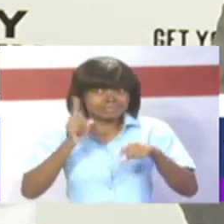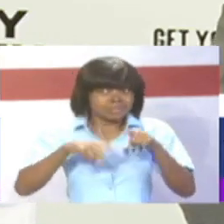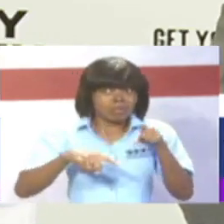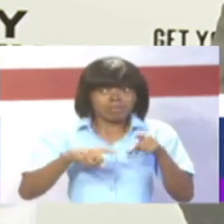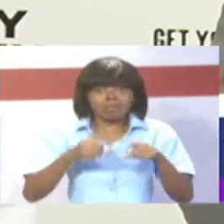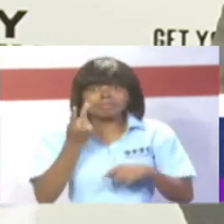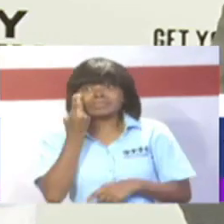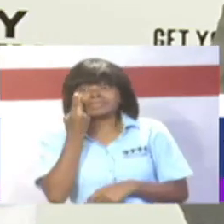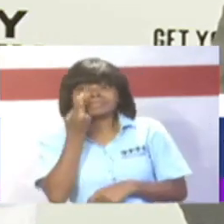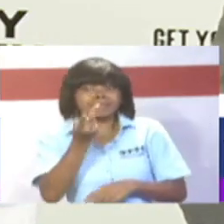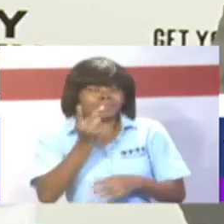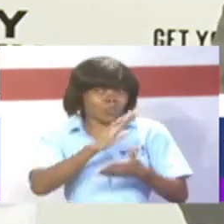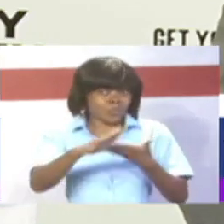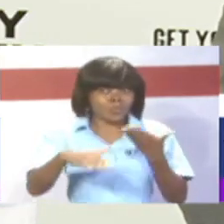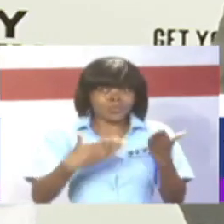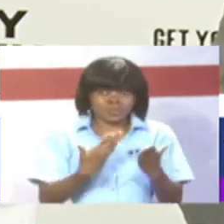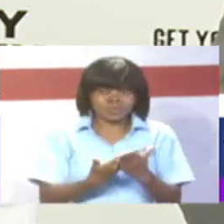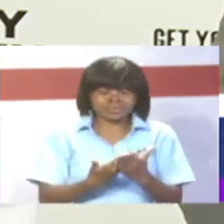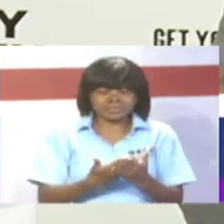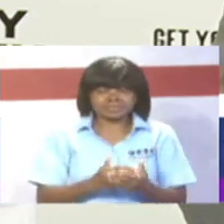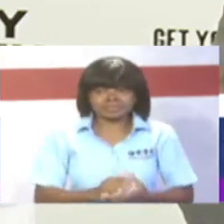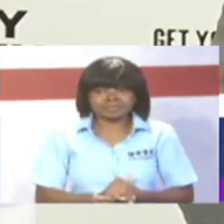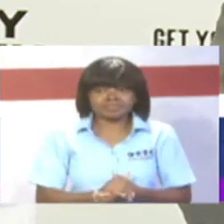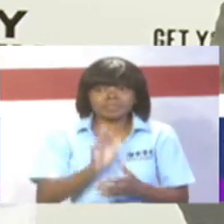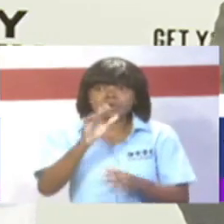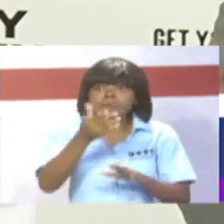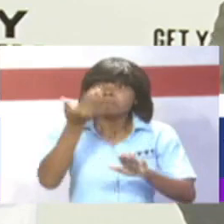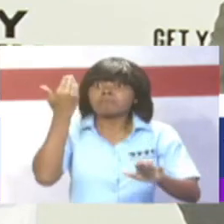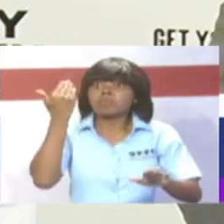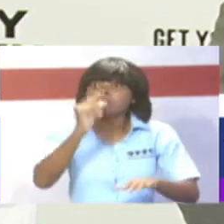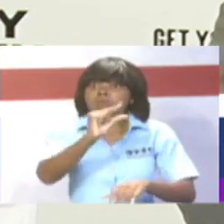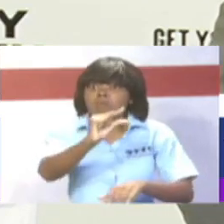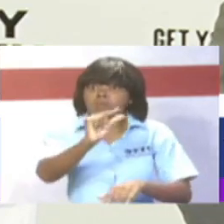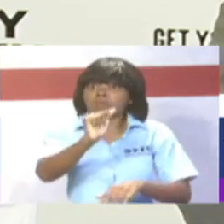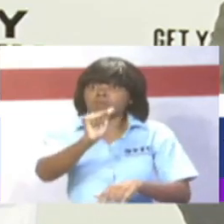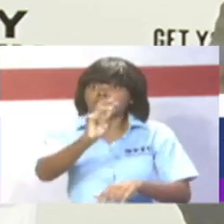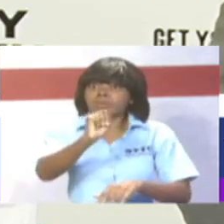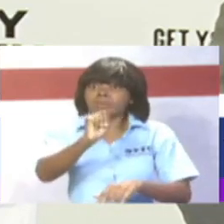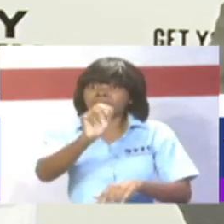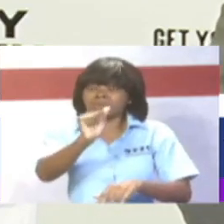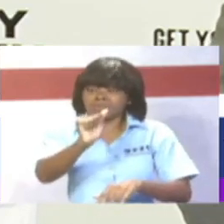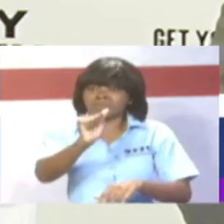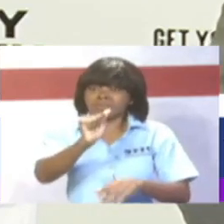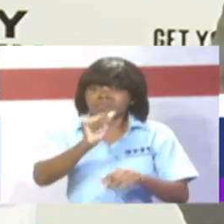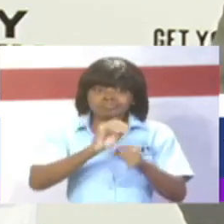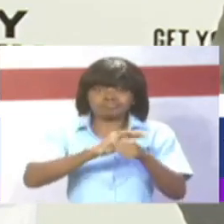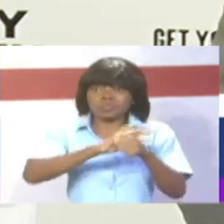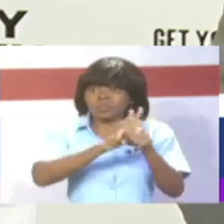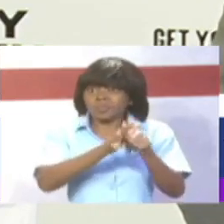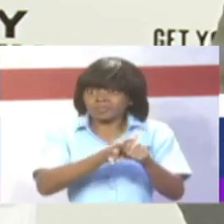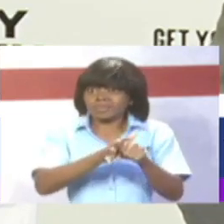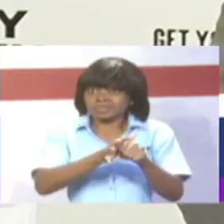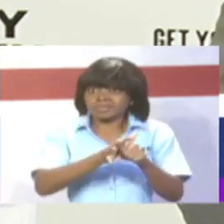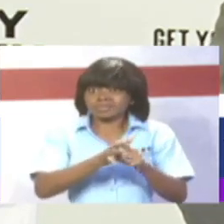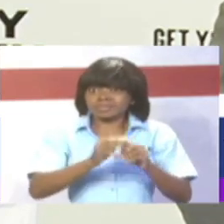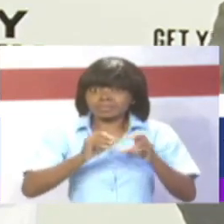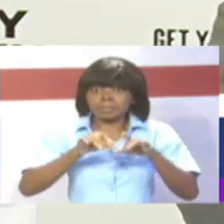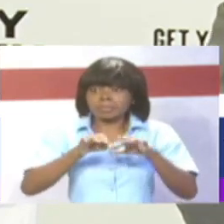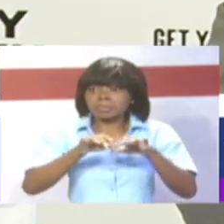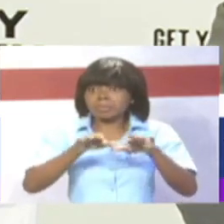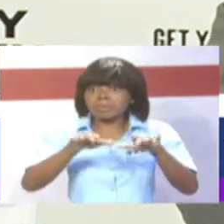before was the Gamma variant, which is a fairly good competitor. What's more important, though, is that regardless of which variant